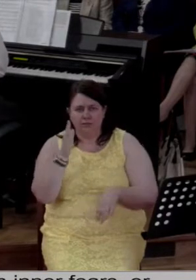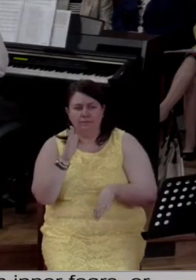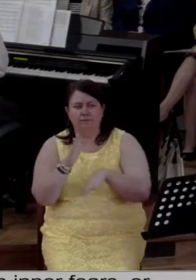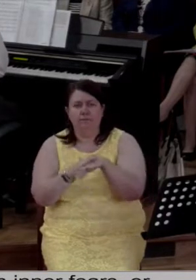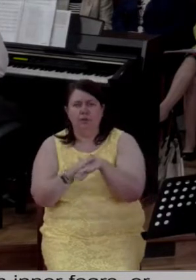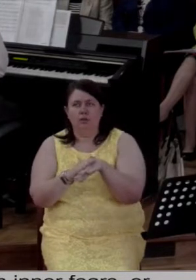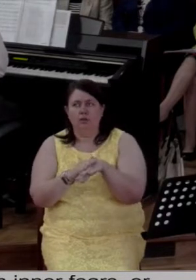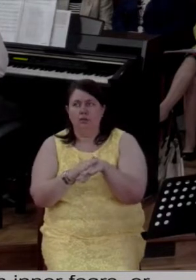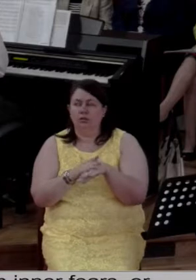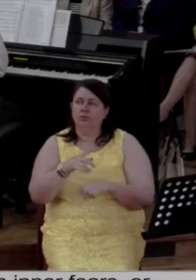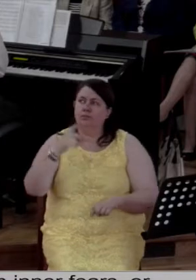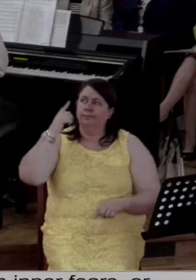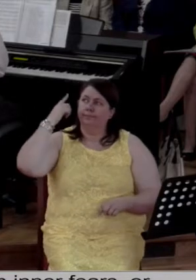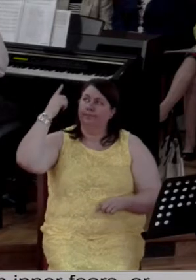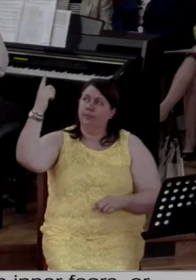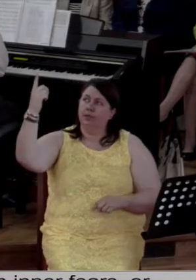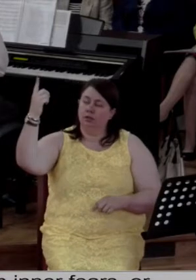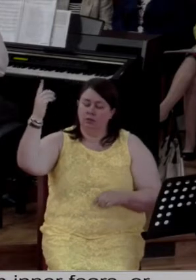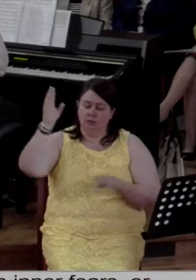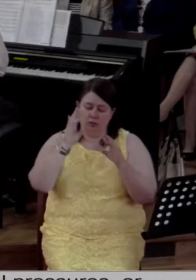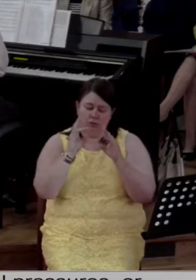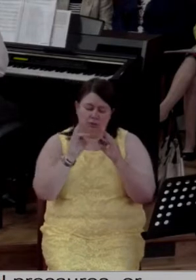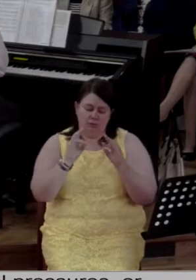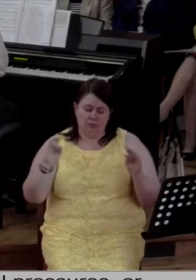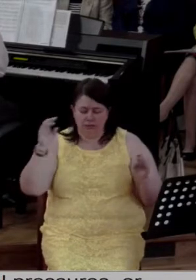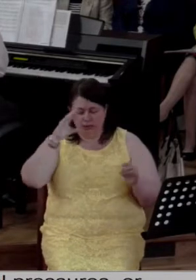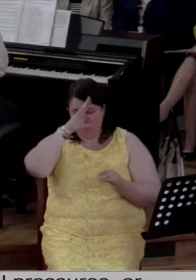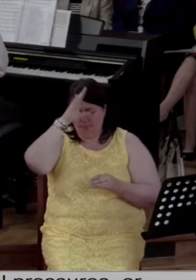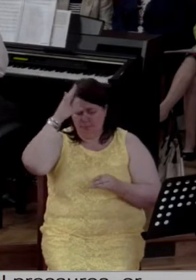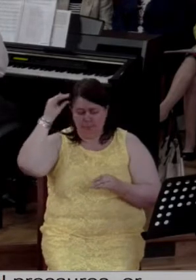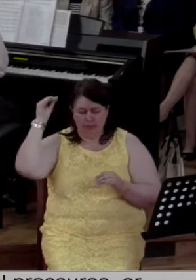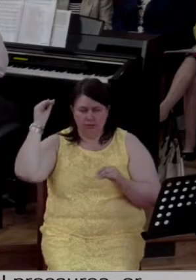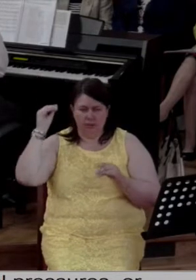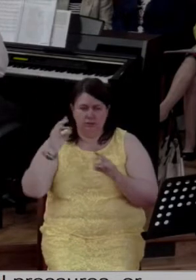God of peace, Prince of peace,